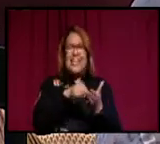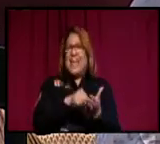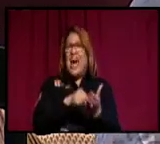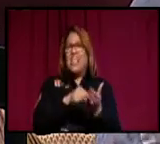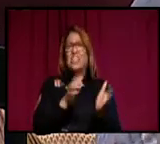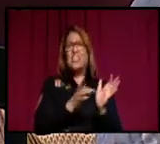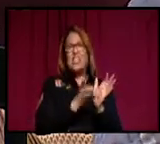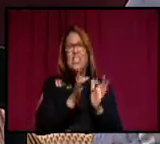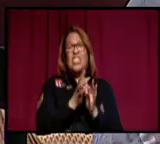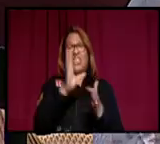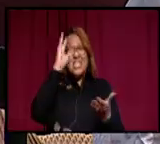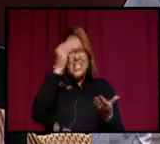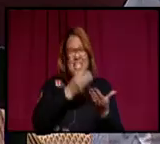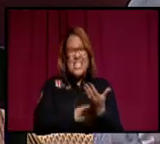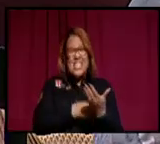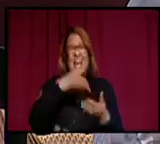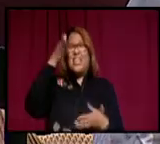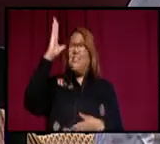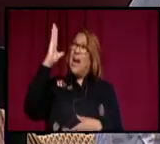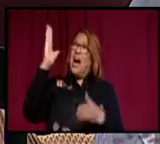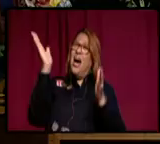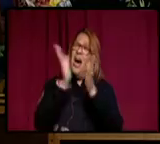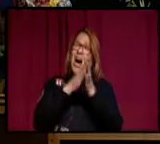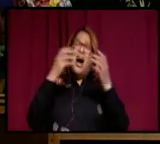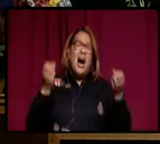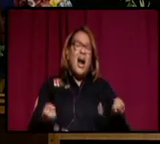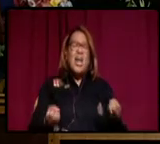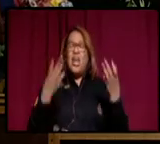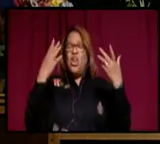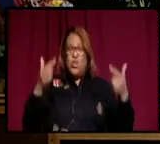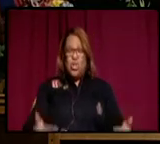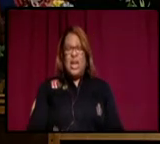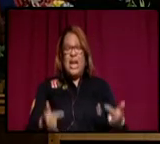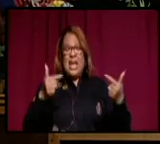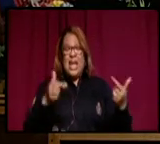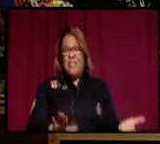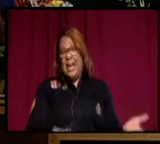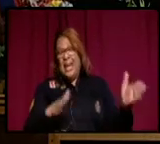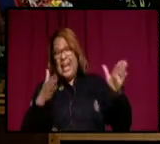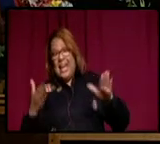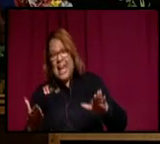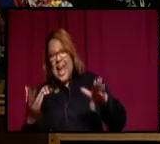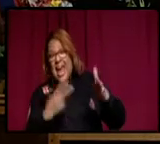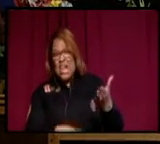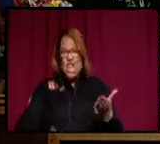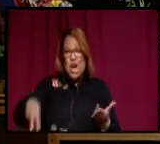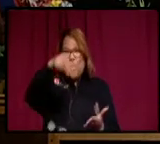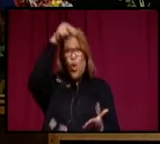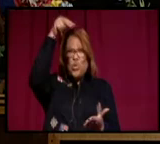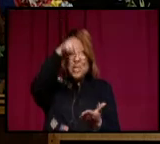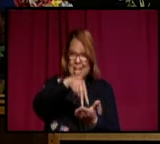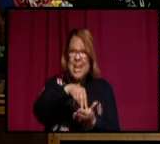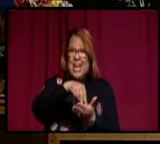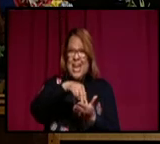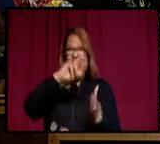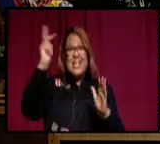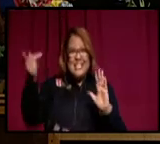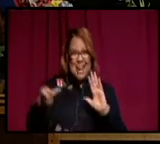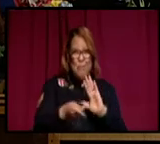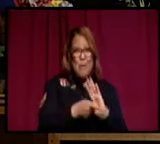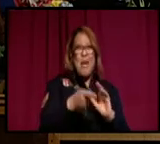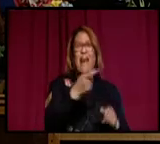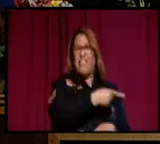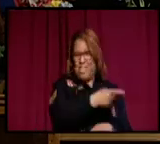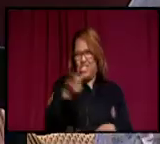is the Son of God. Yes. Hallelujah. Glory. That he lived, that he died, he rose again, and he's coming back for his